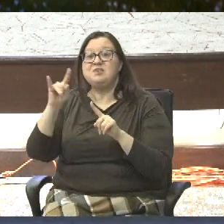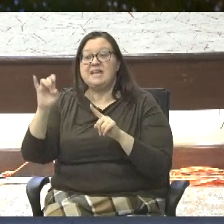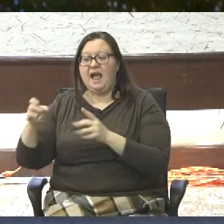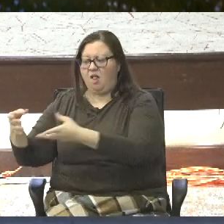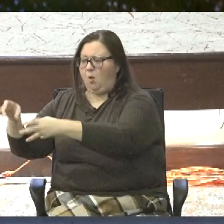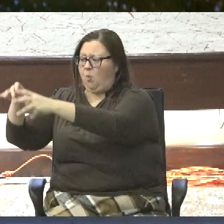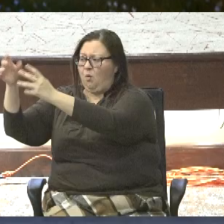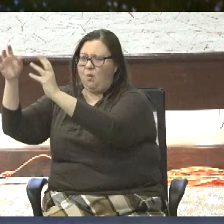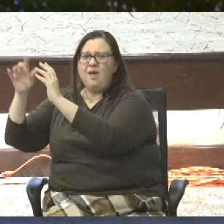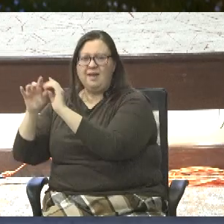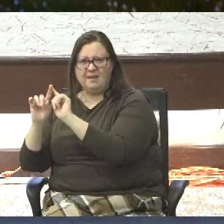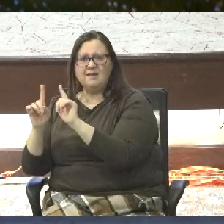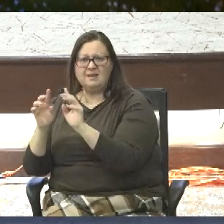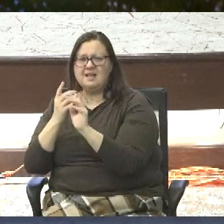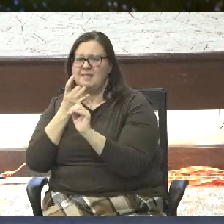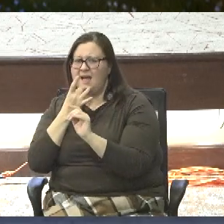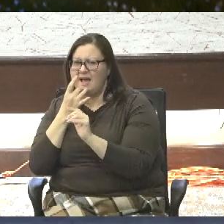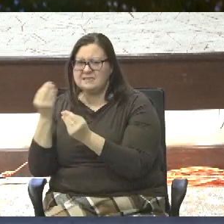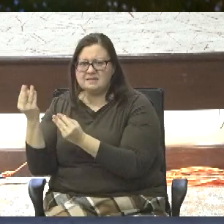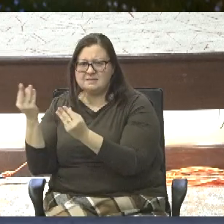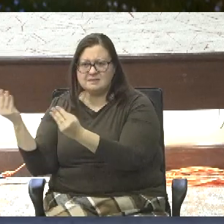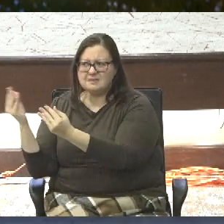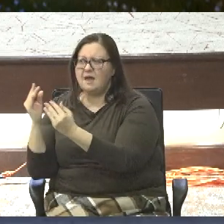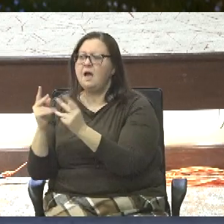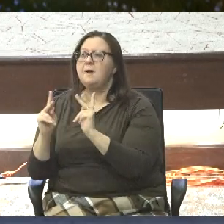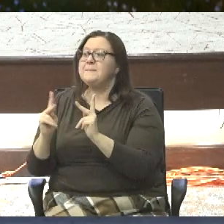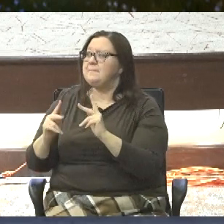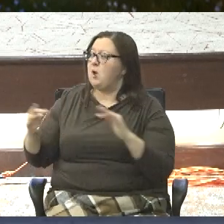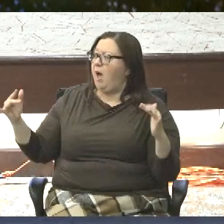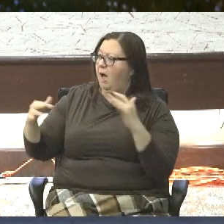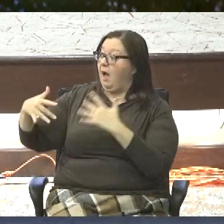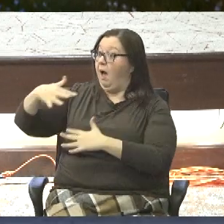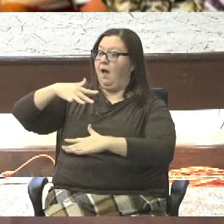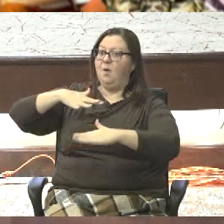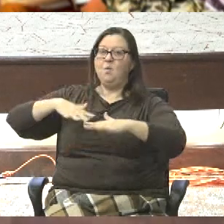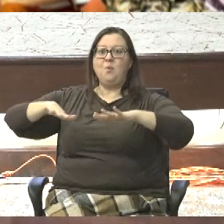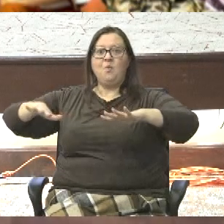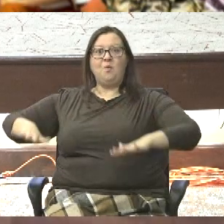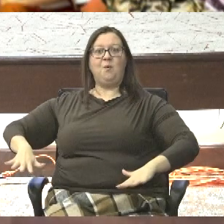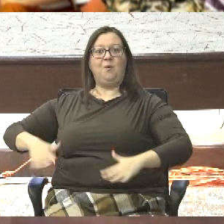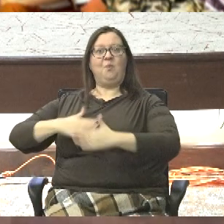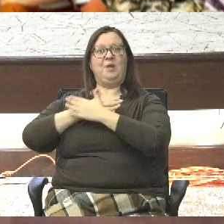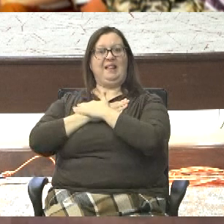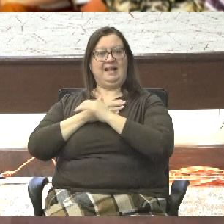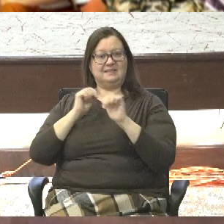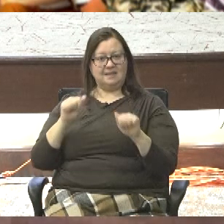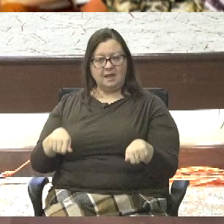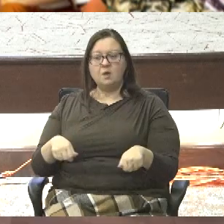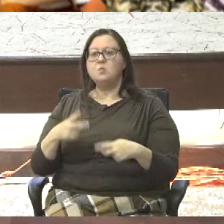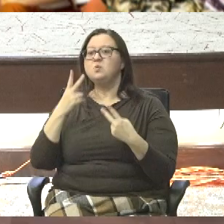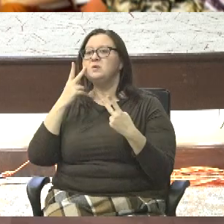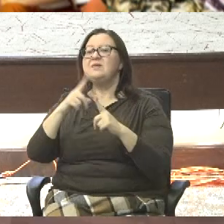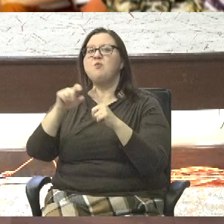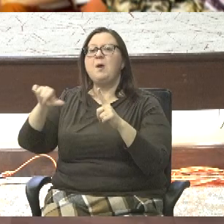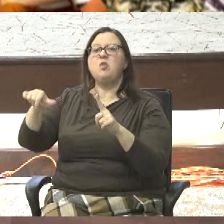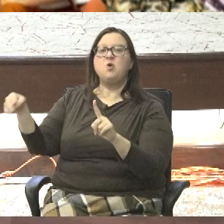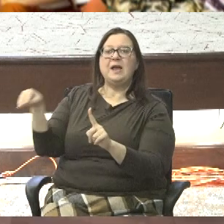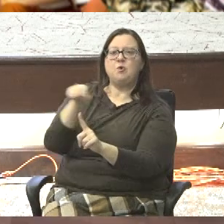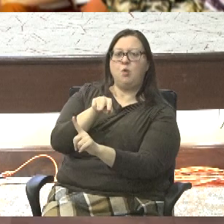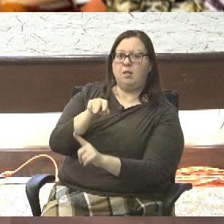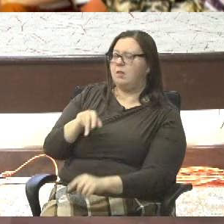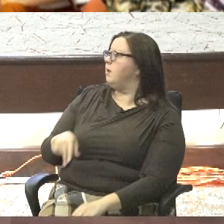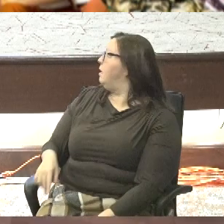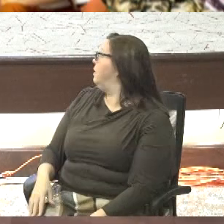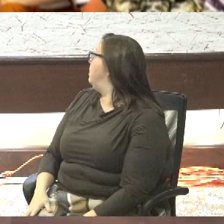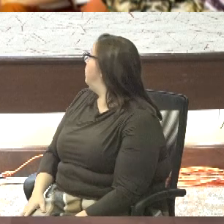be just a great feature to where people just come out to enjoy and relax. You see it from another angle here, and I